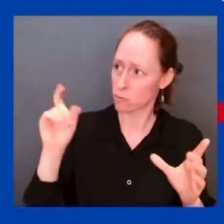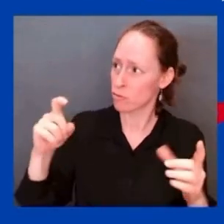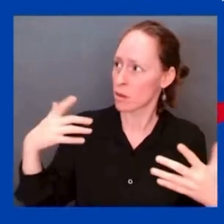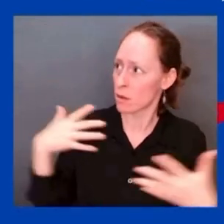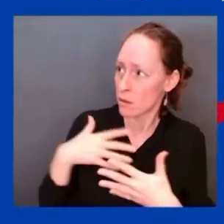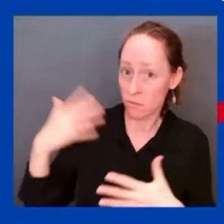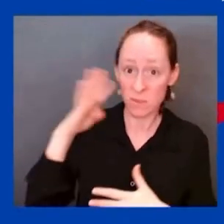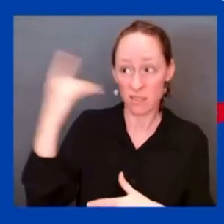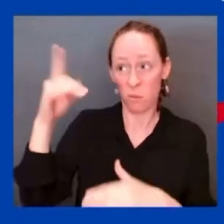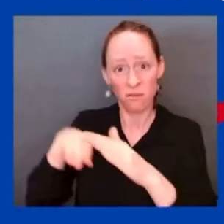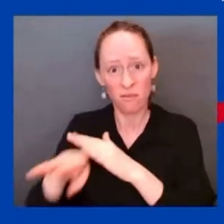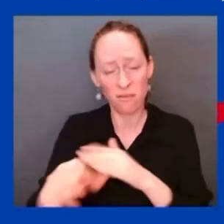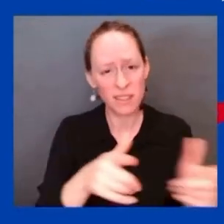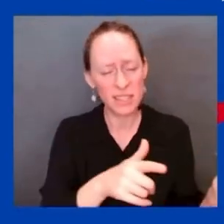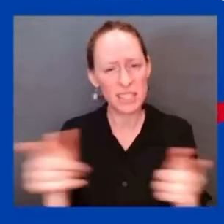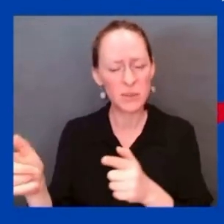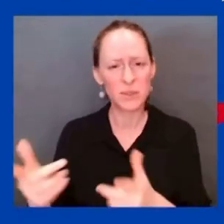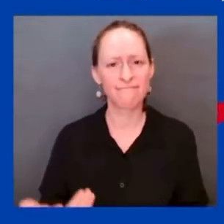All